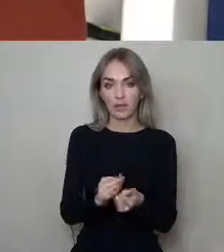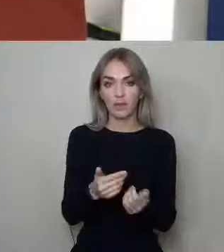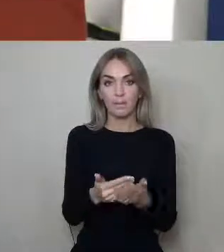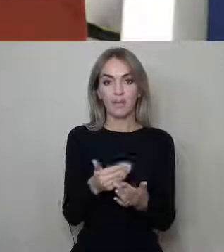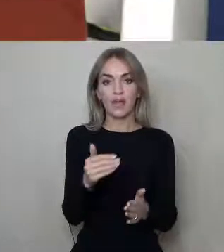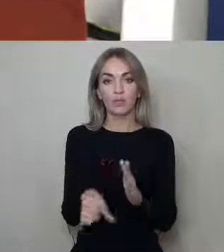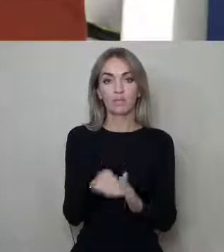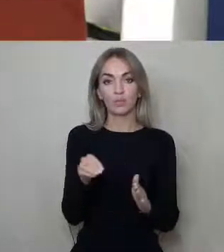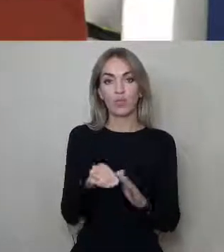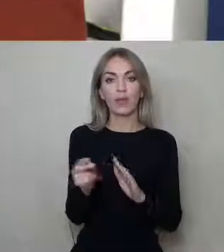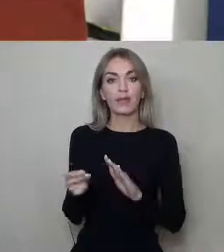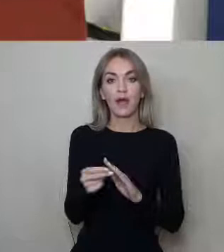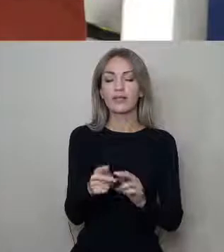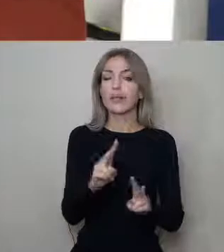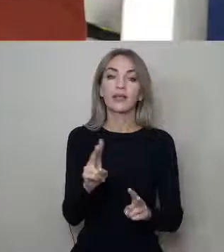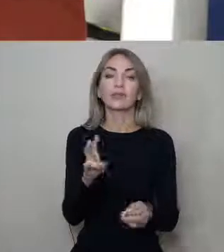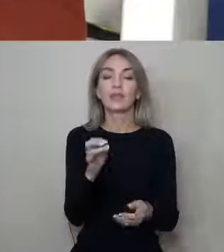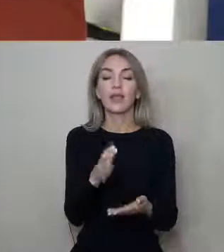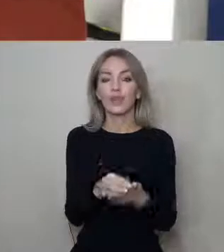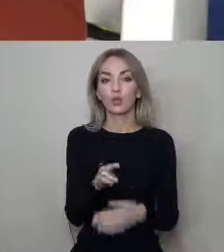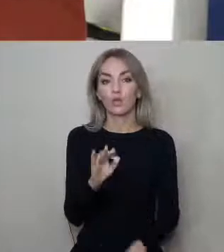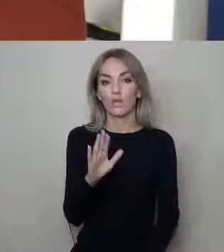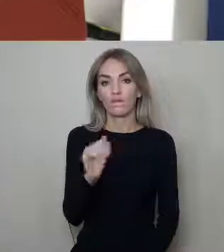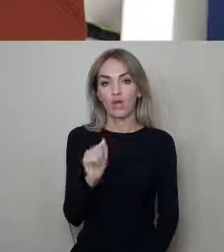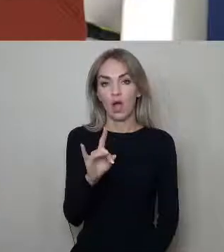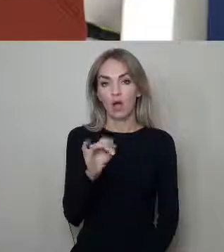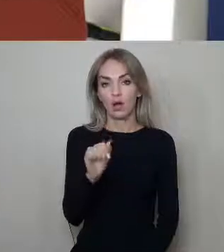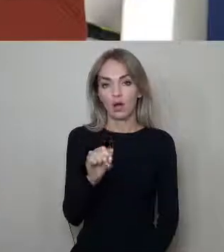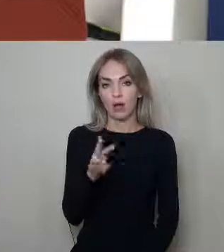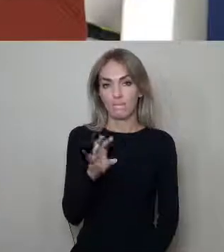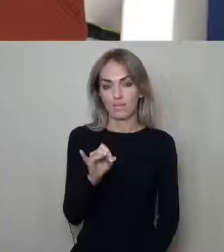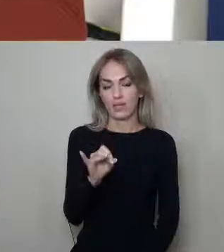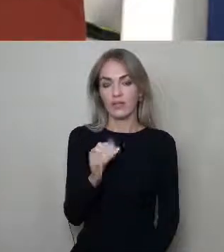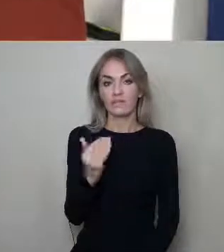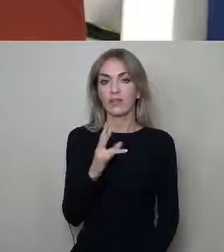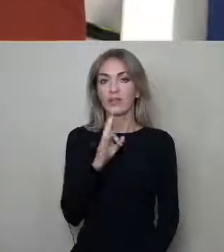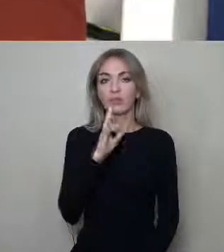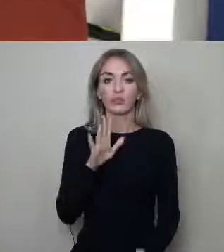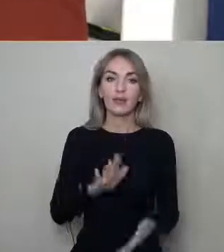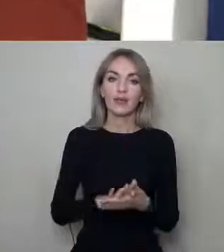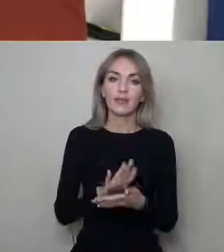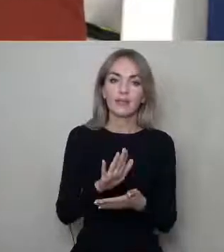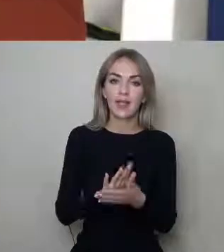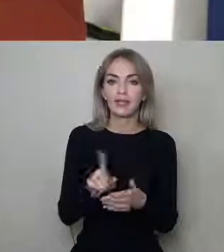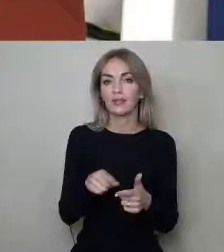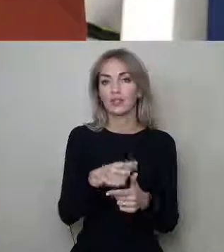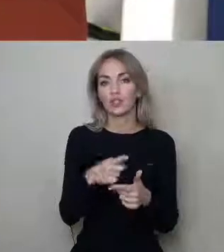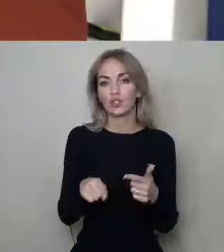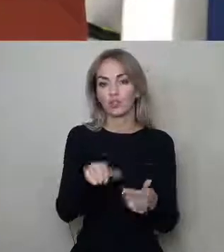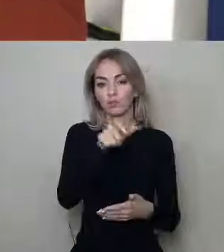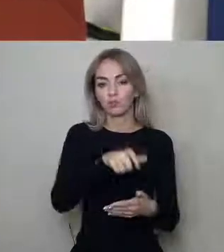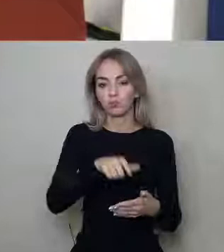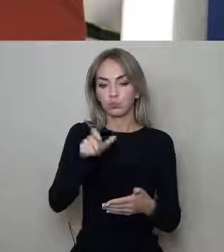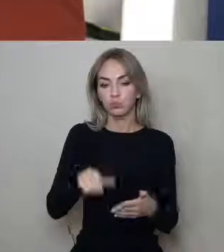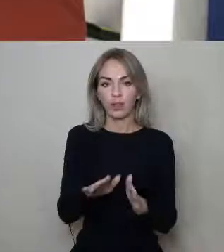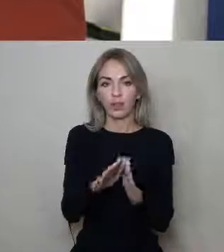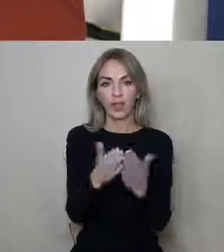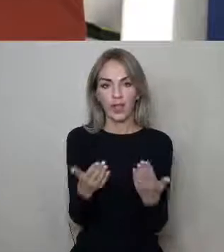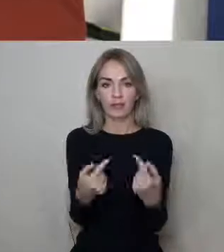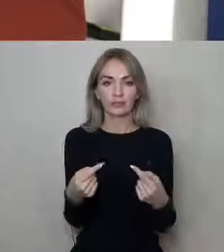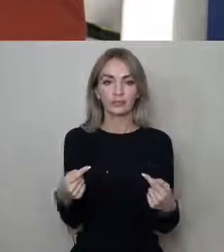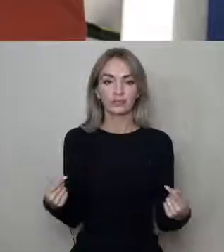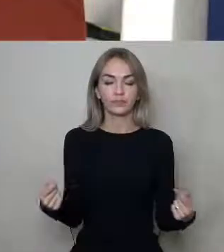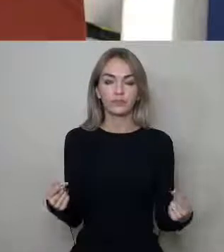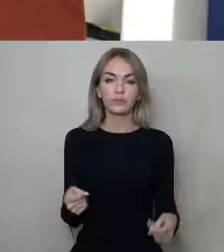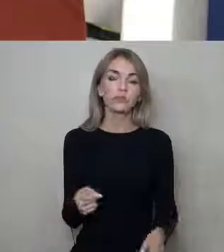printed materials, campaigning materials that are not items per se. So the newspapers,